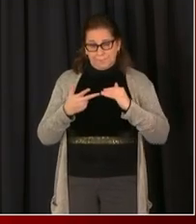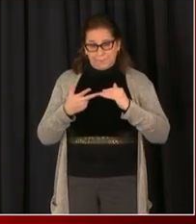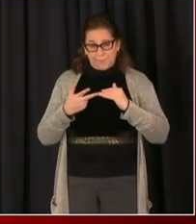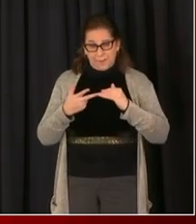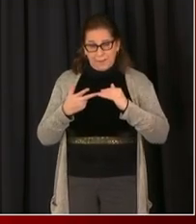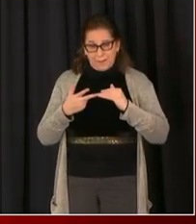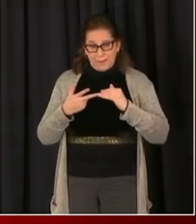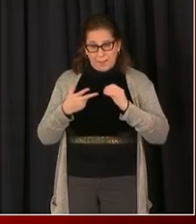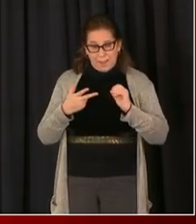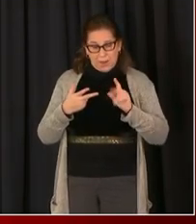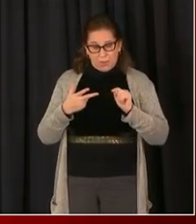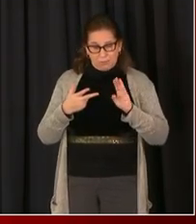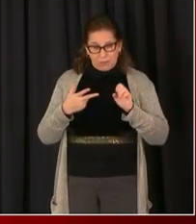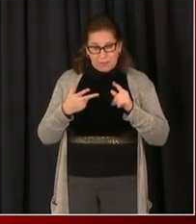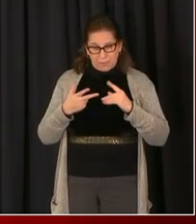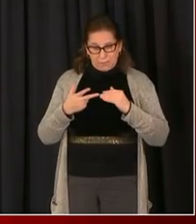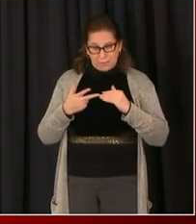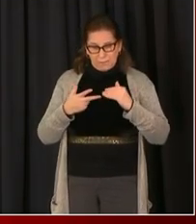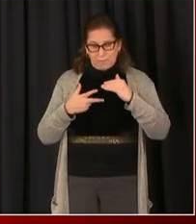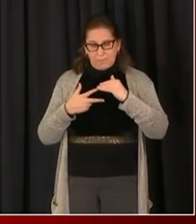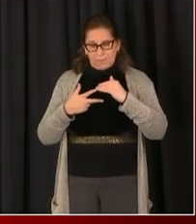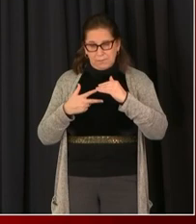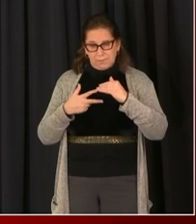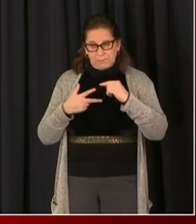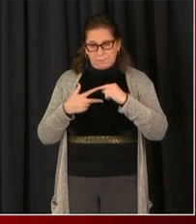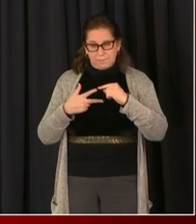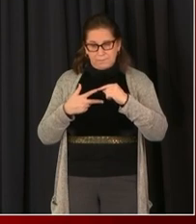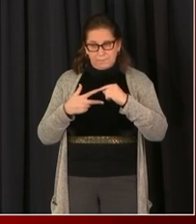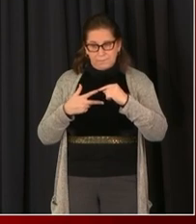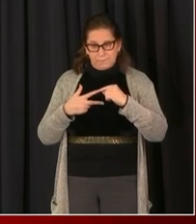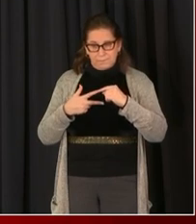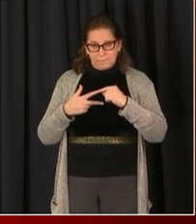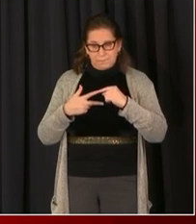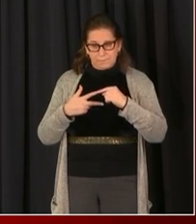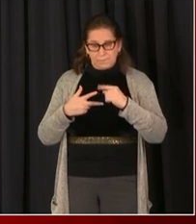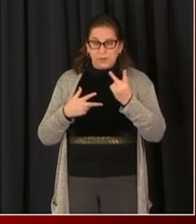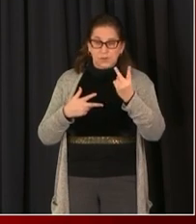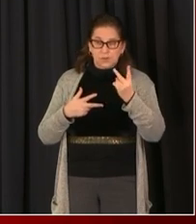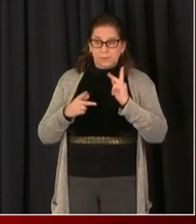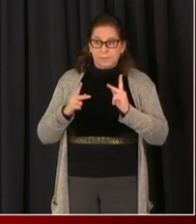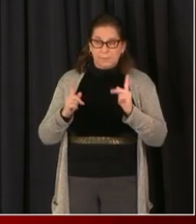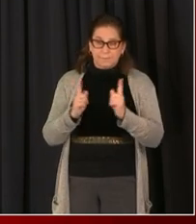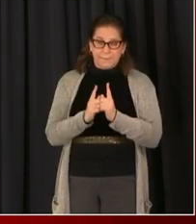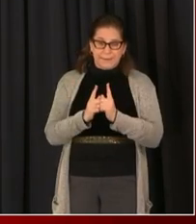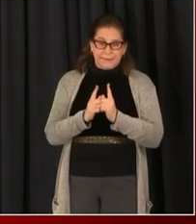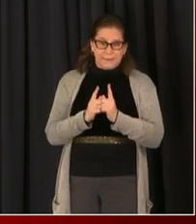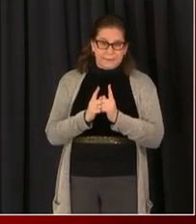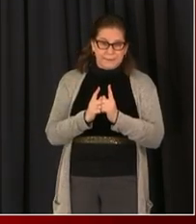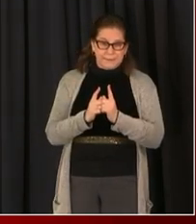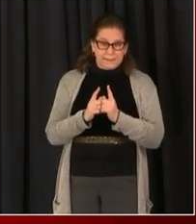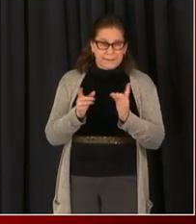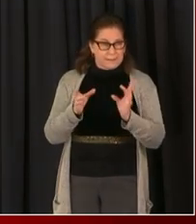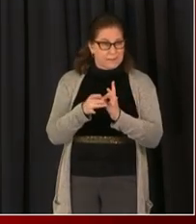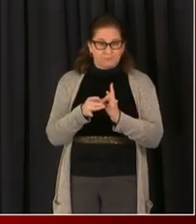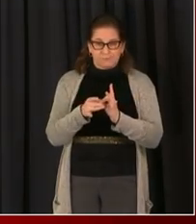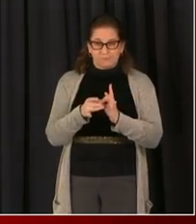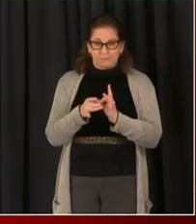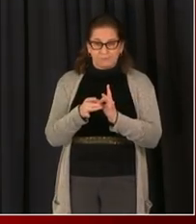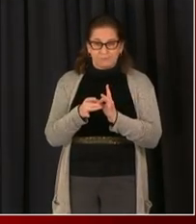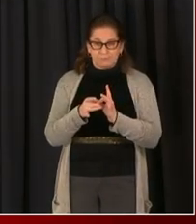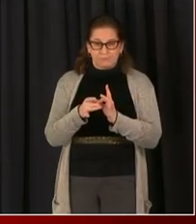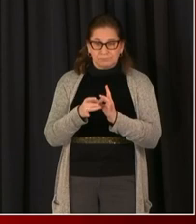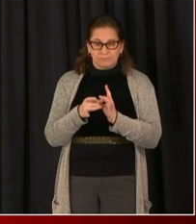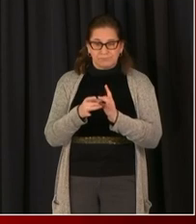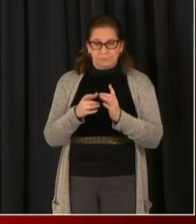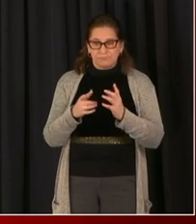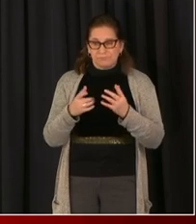that have occurred at a specific location within the setting, the setting type, that have occurred